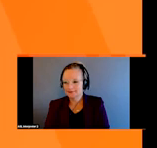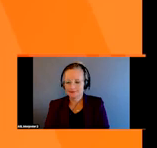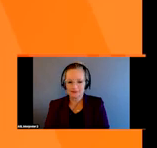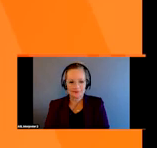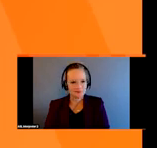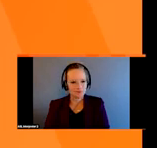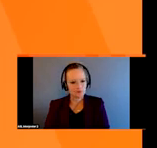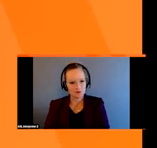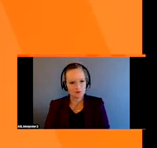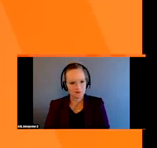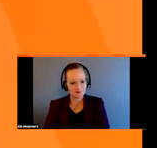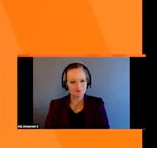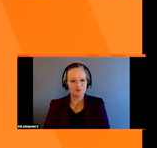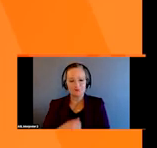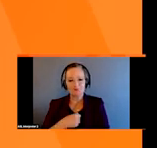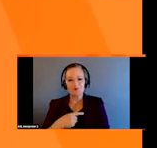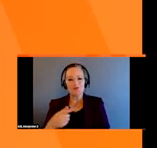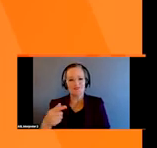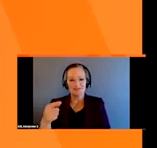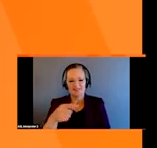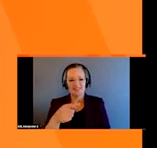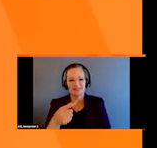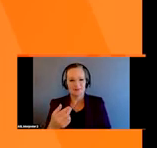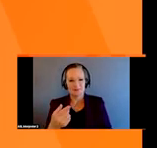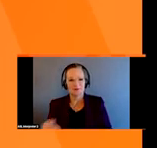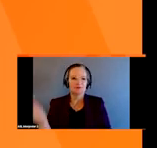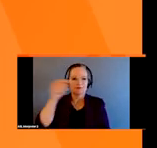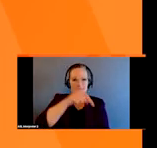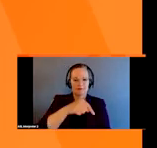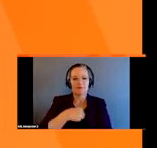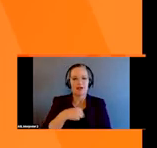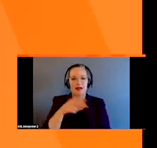Back to my slides.